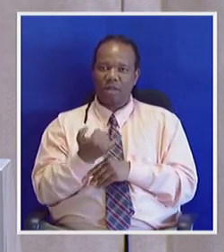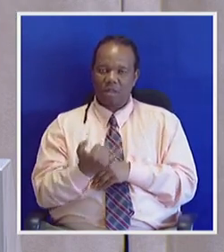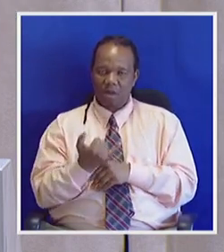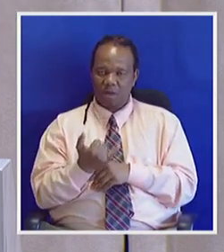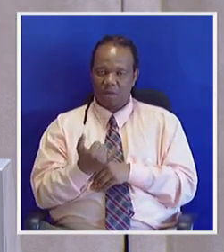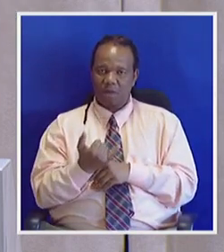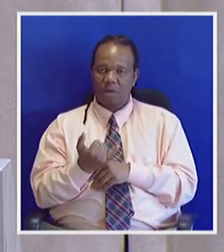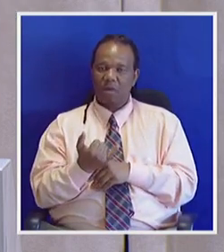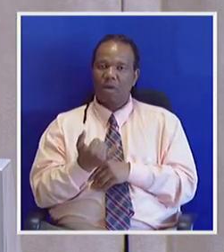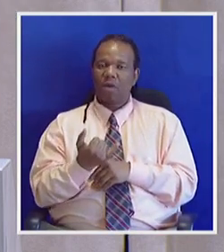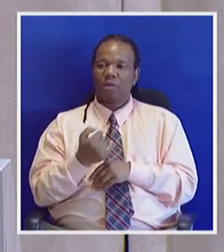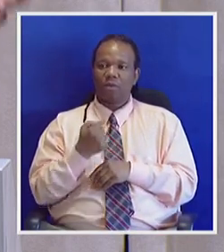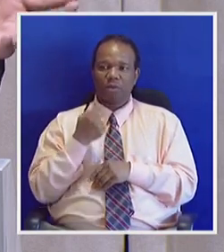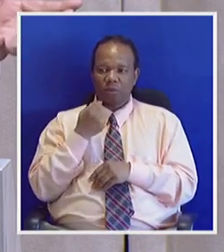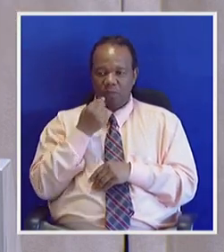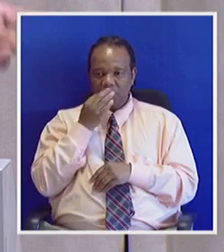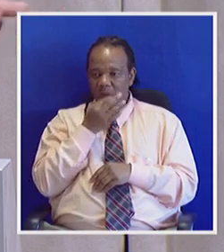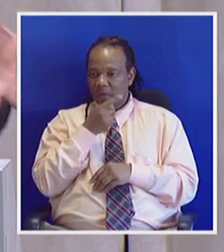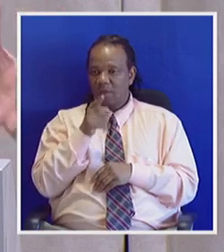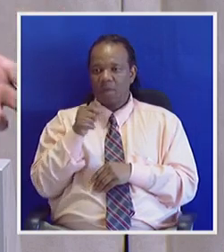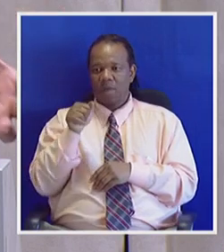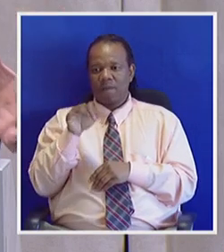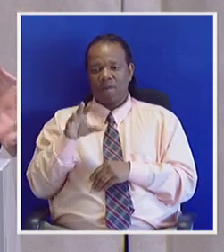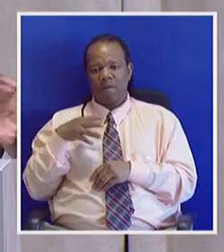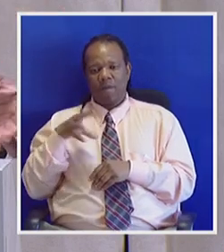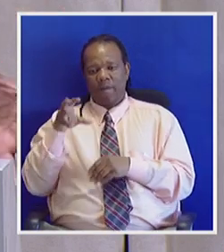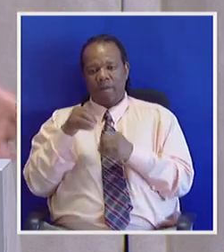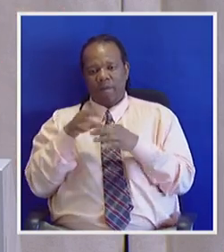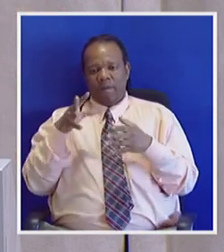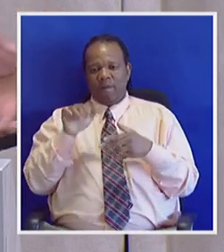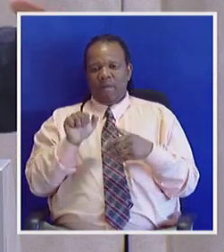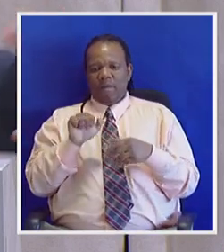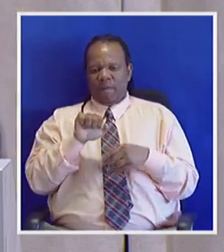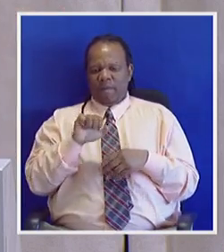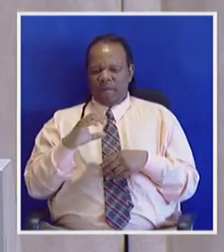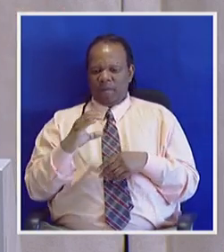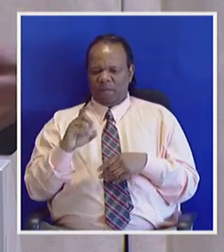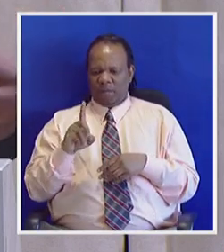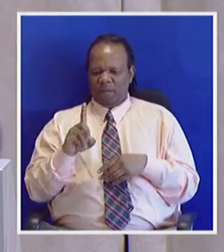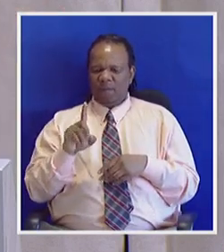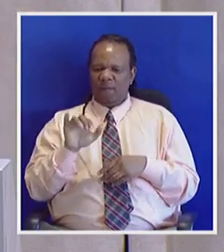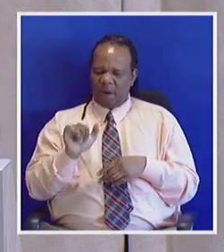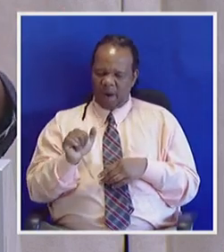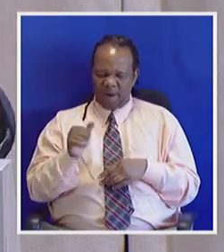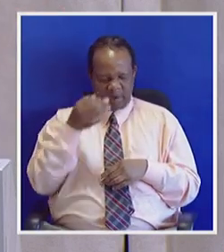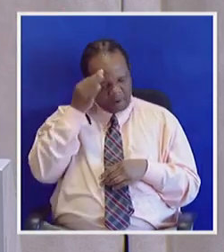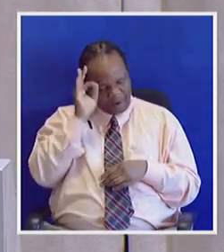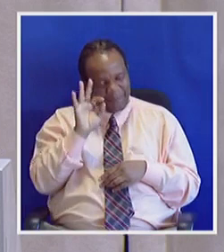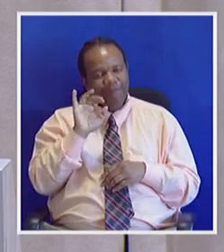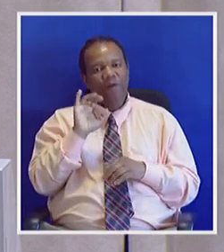that whoever gets into this sector now knows that there is a proper